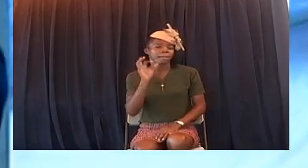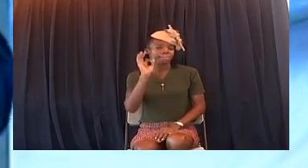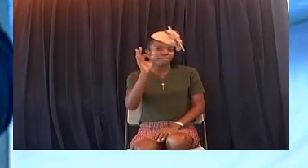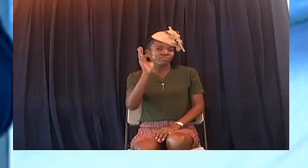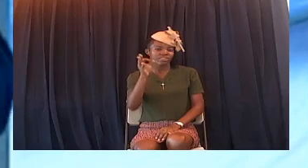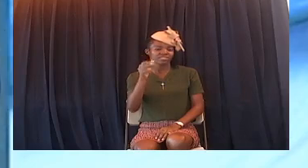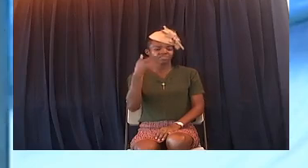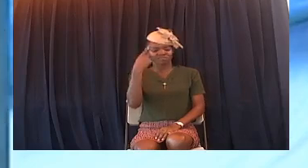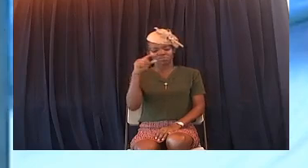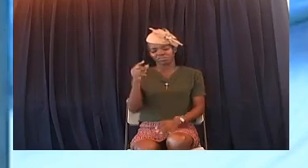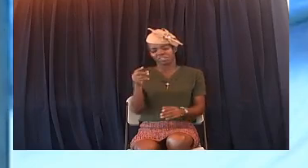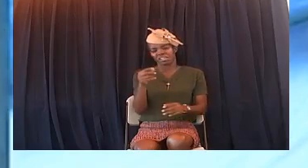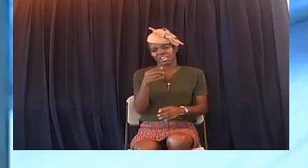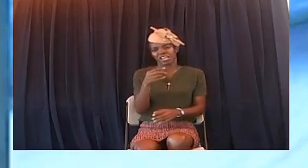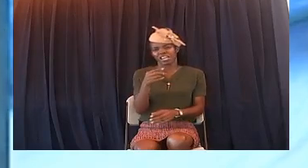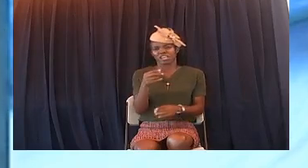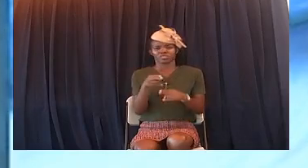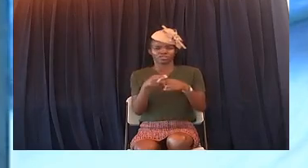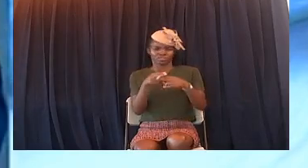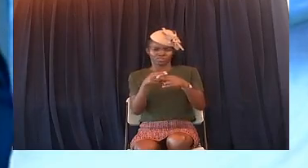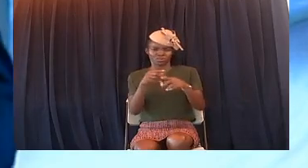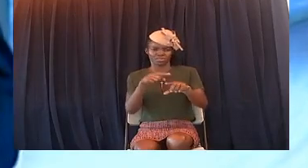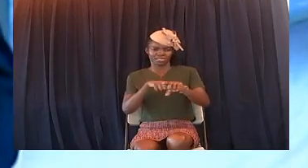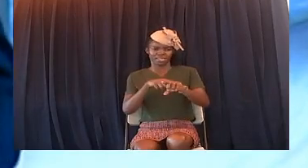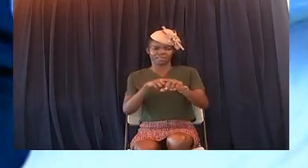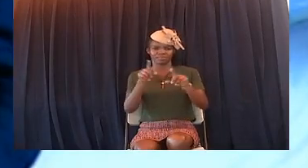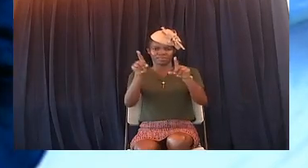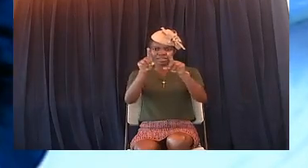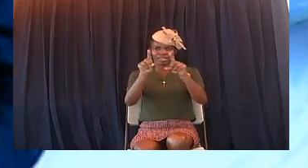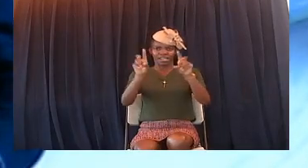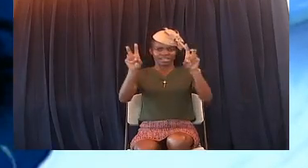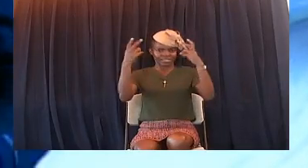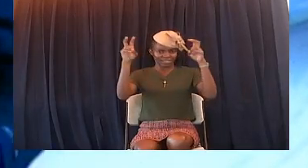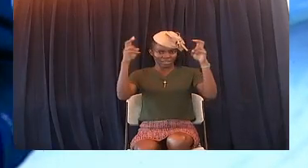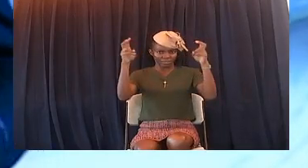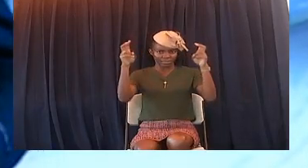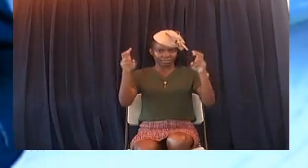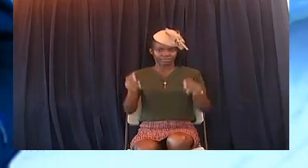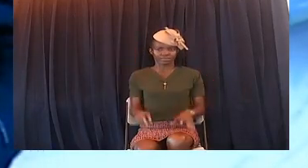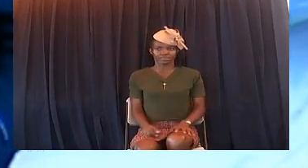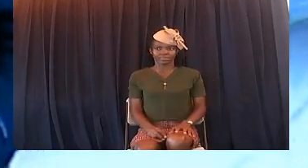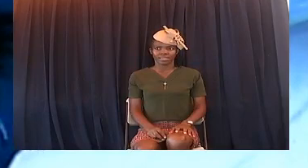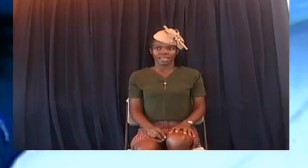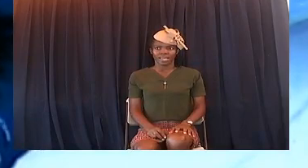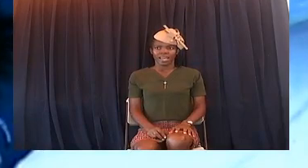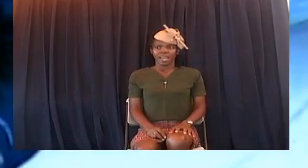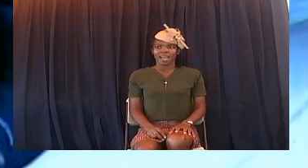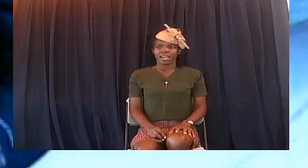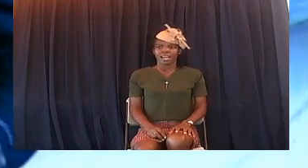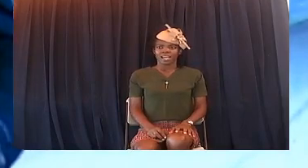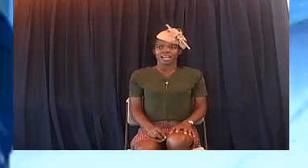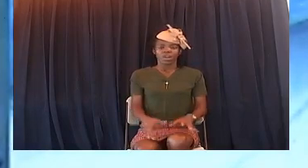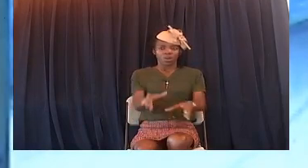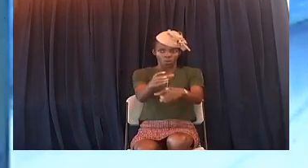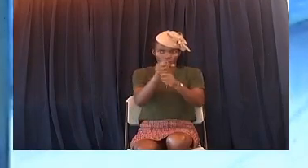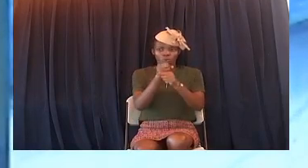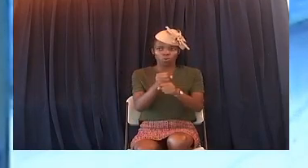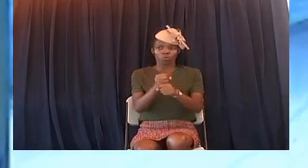time on the topic, hung on love.